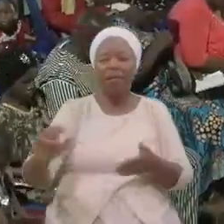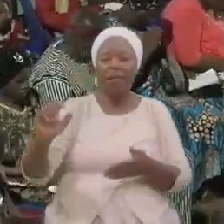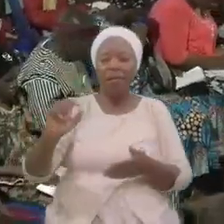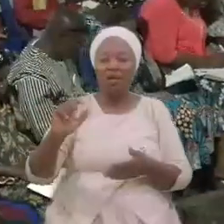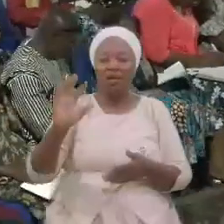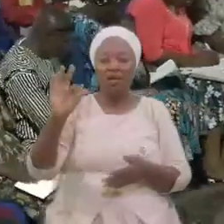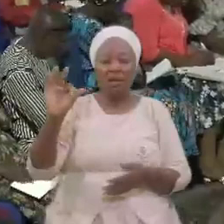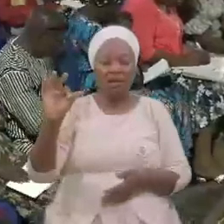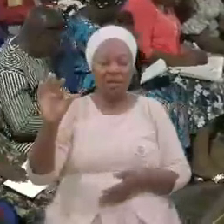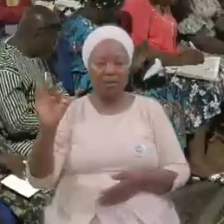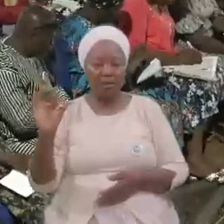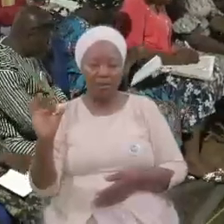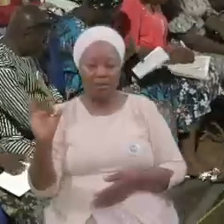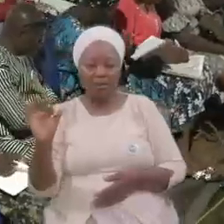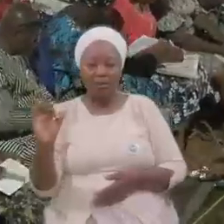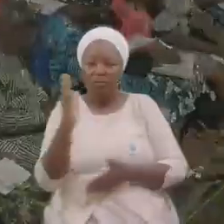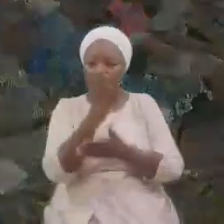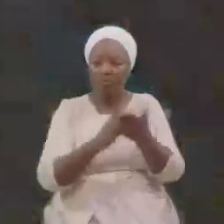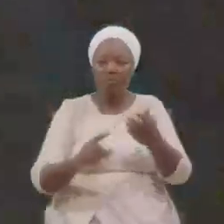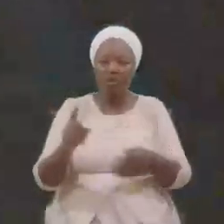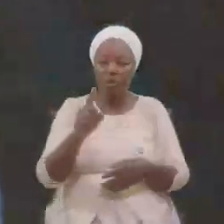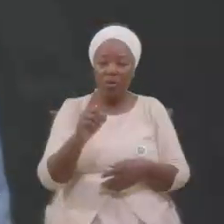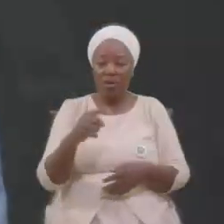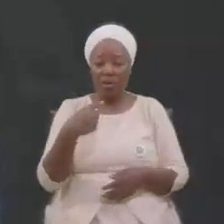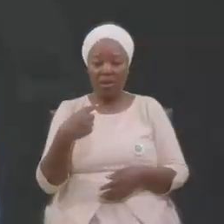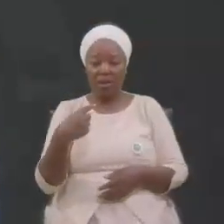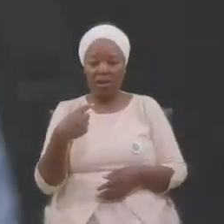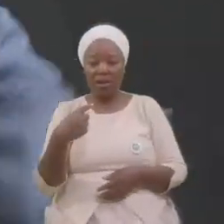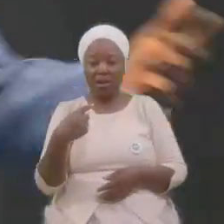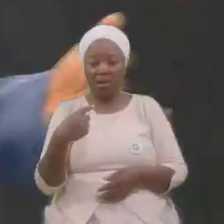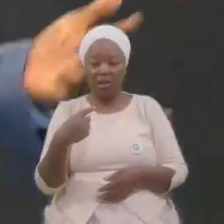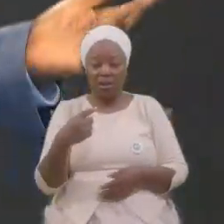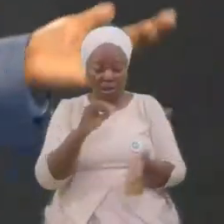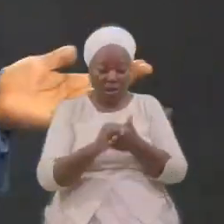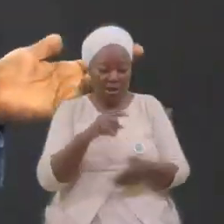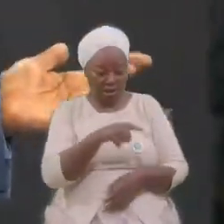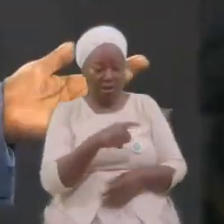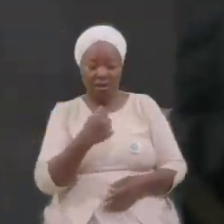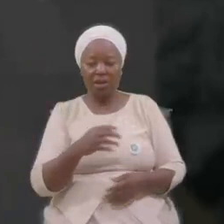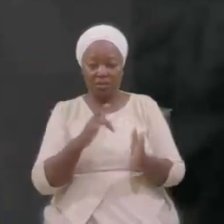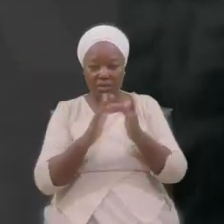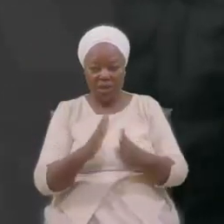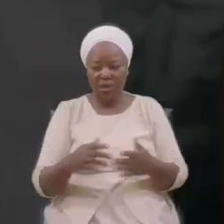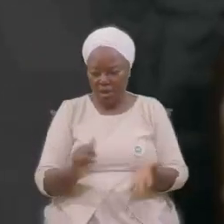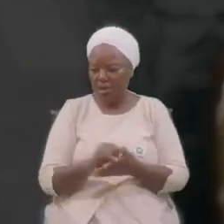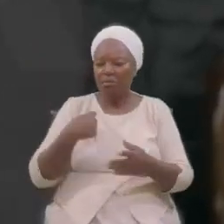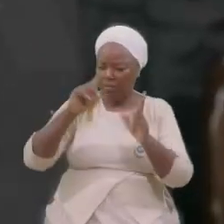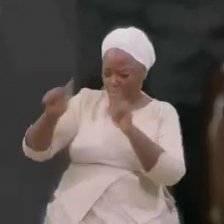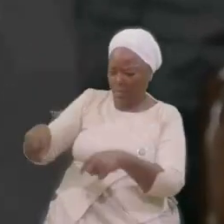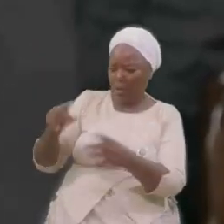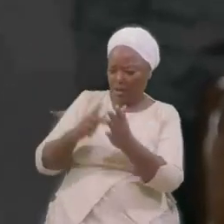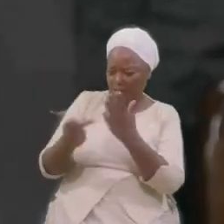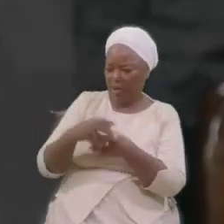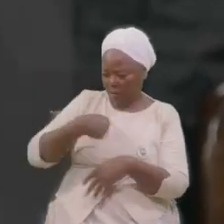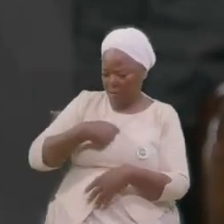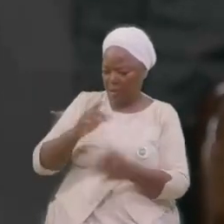Somebody claimed, already was a Christian. I just came to the crusade. I'm a Christian.